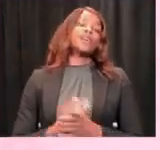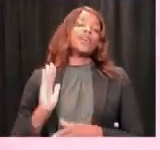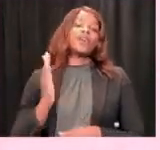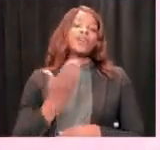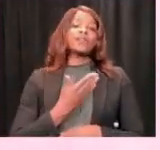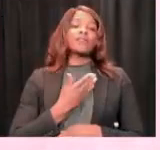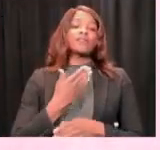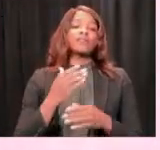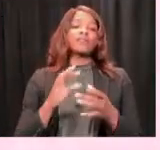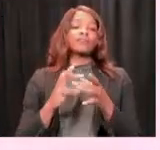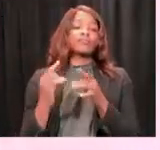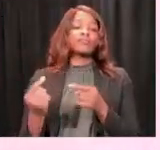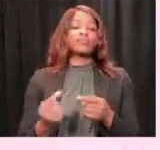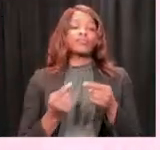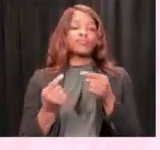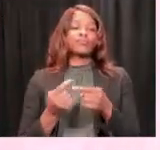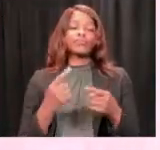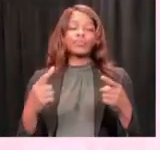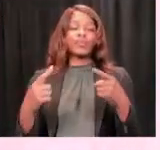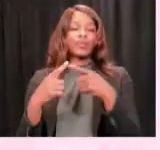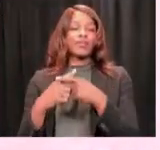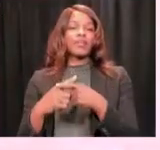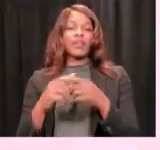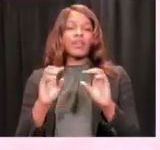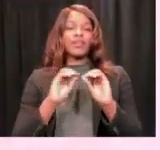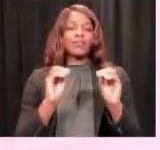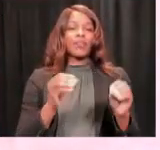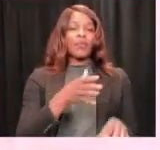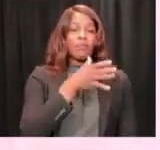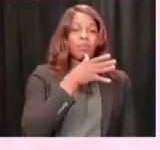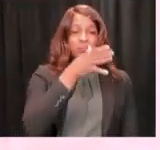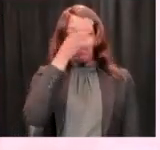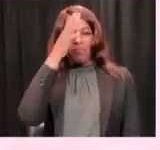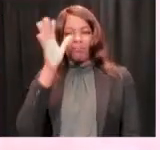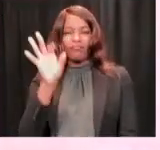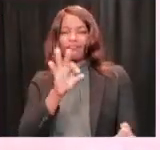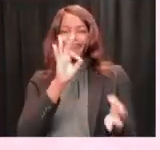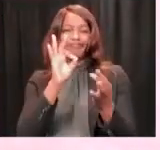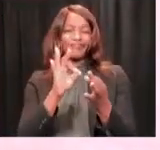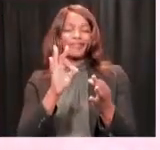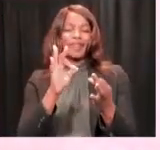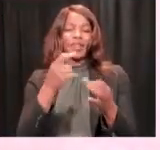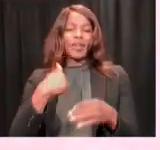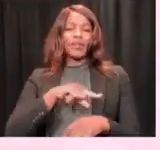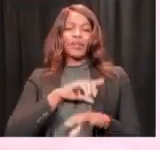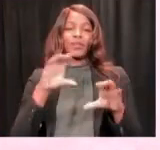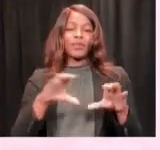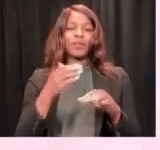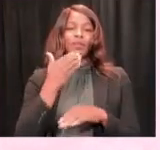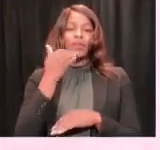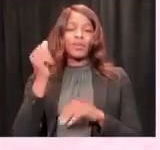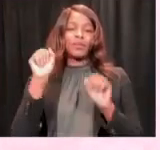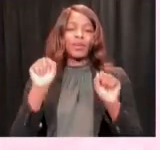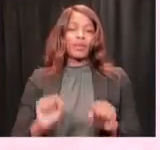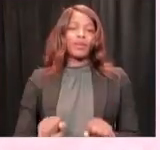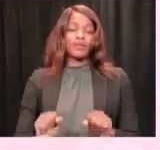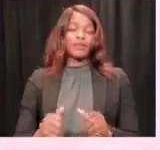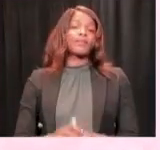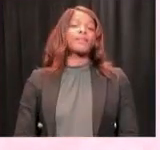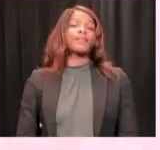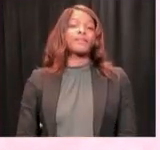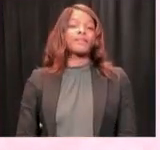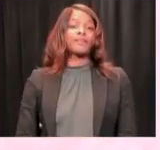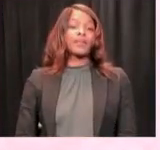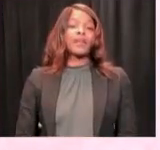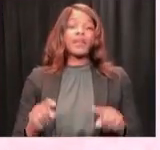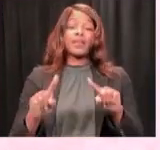no family that's perfect. There's no mother, father that's perfect. We often do the best we can with what we have. But Father,